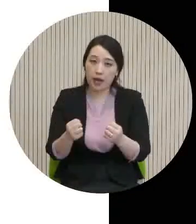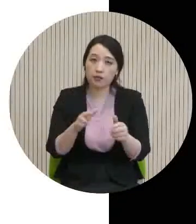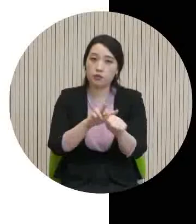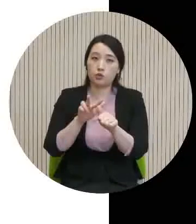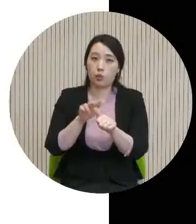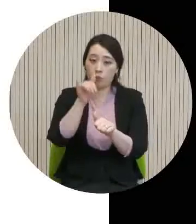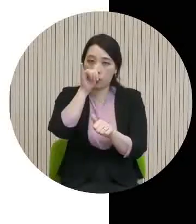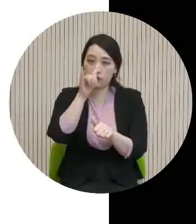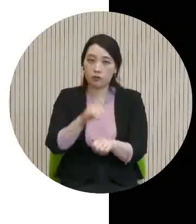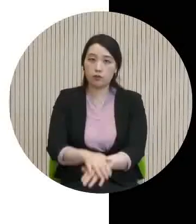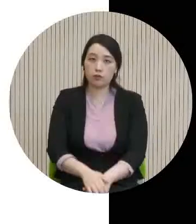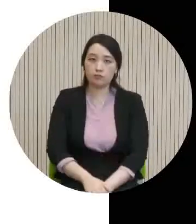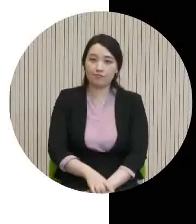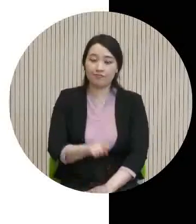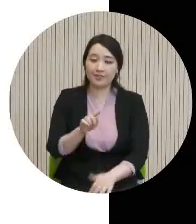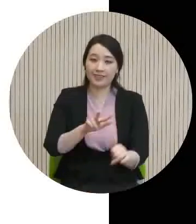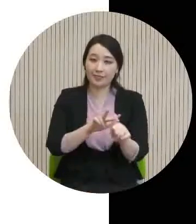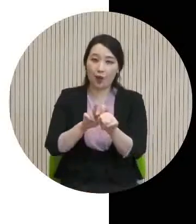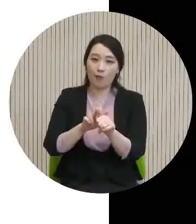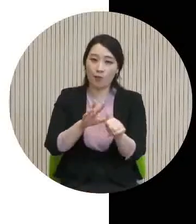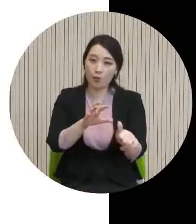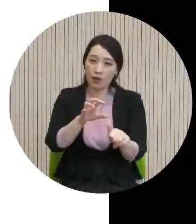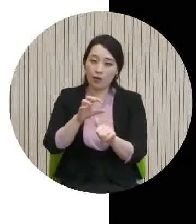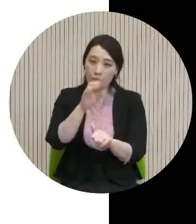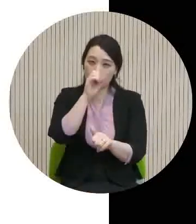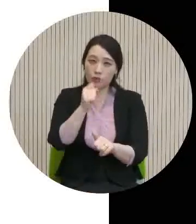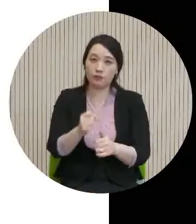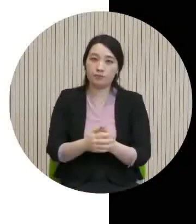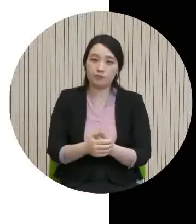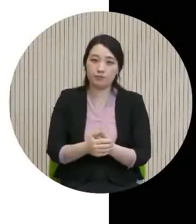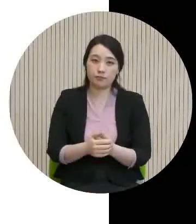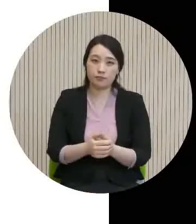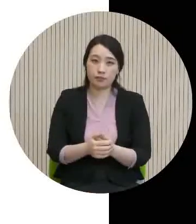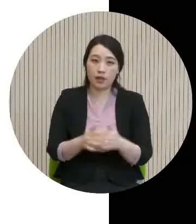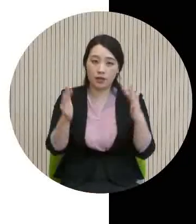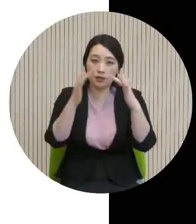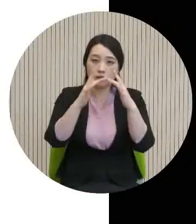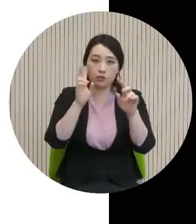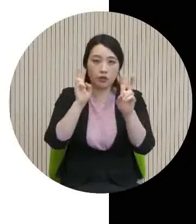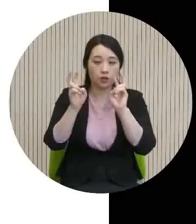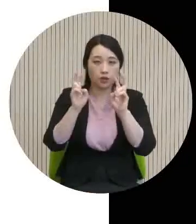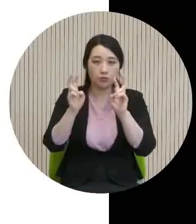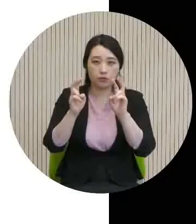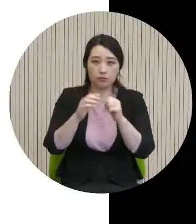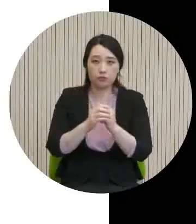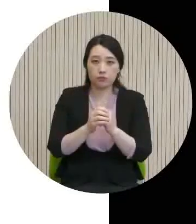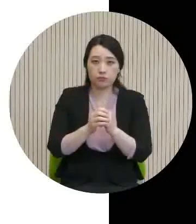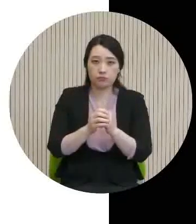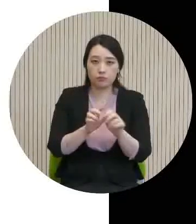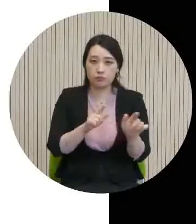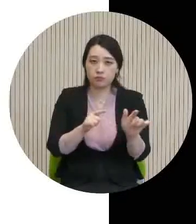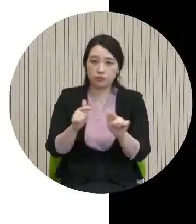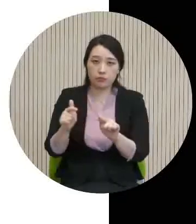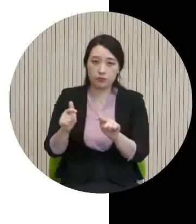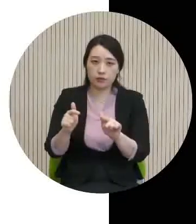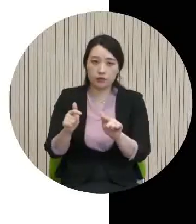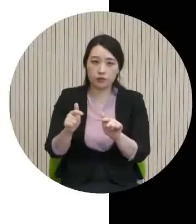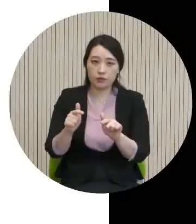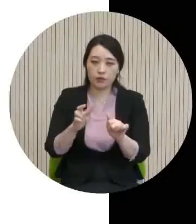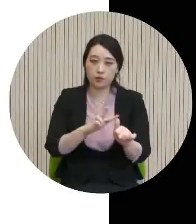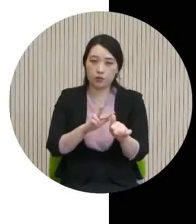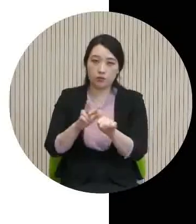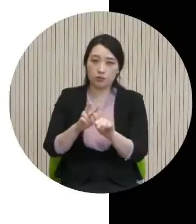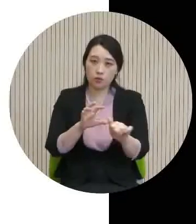internet companies that are raking in the billions are using big data, and all the time they